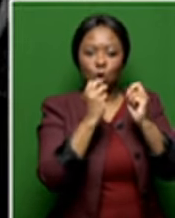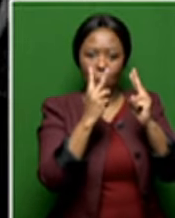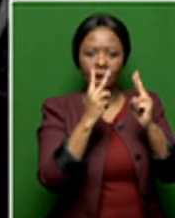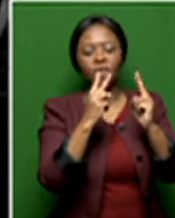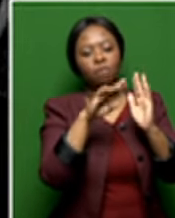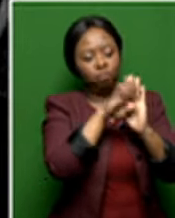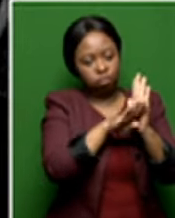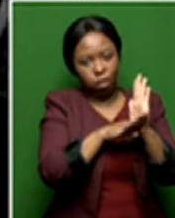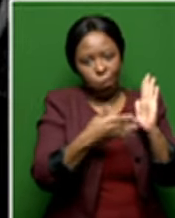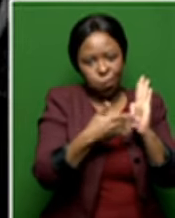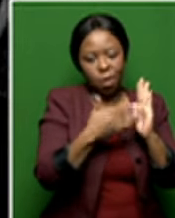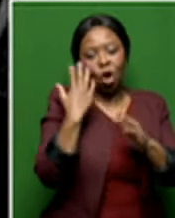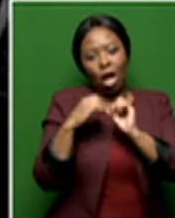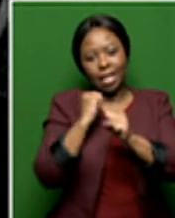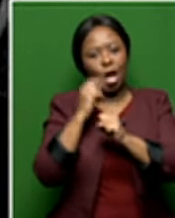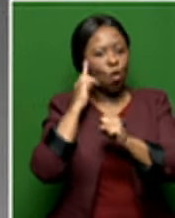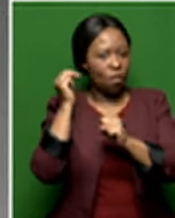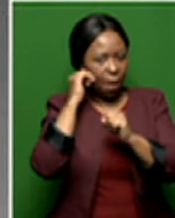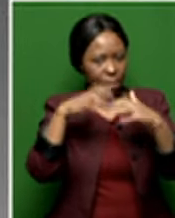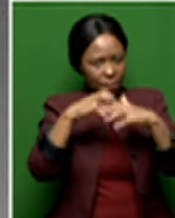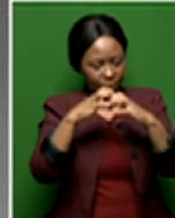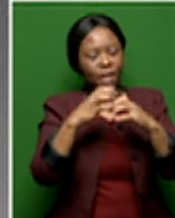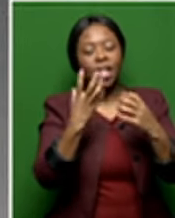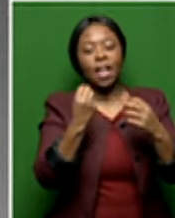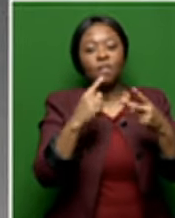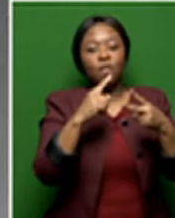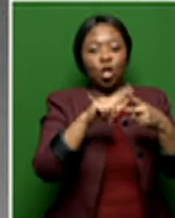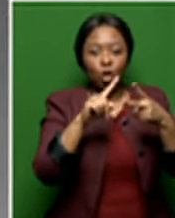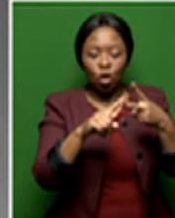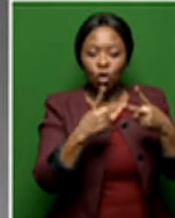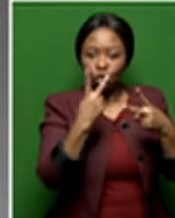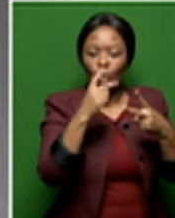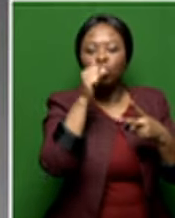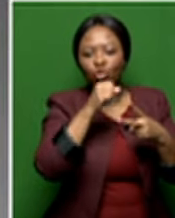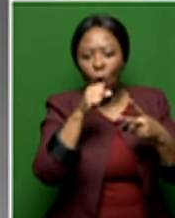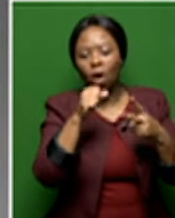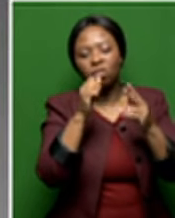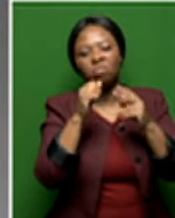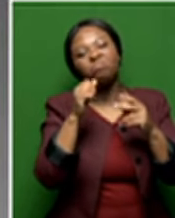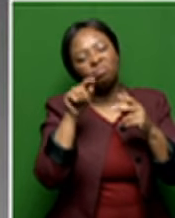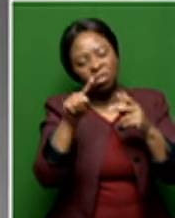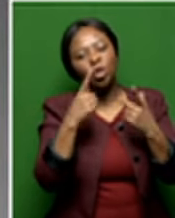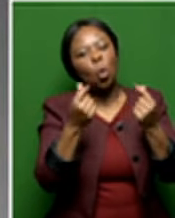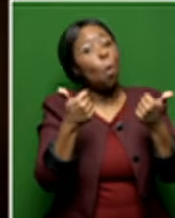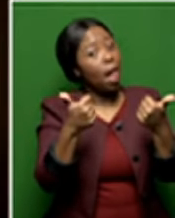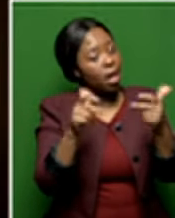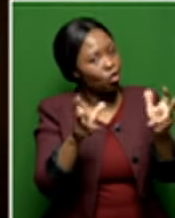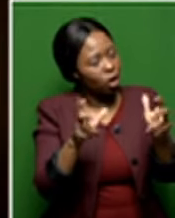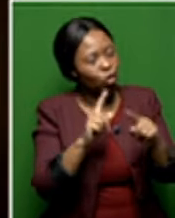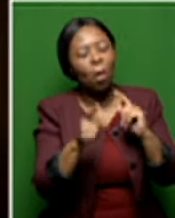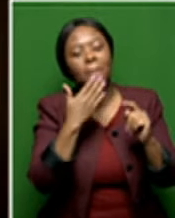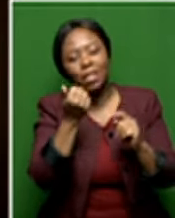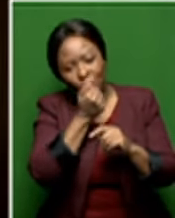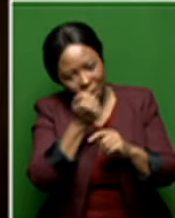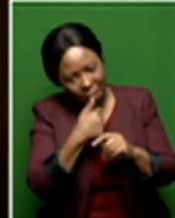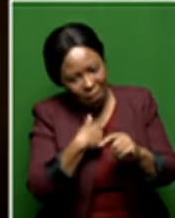year. We've got two songs that are really doing well on the radio. Please Forgive Me, which I did